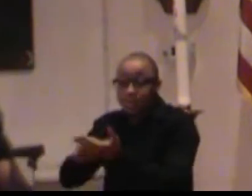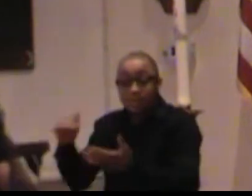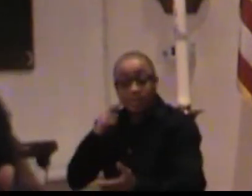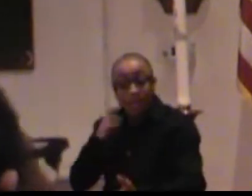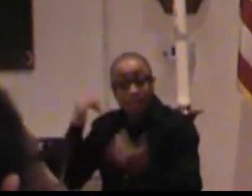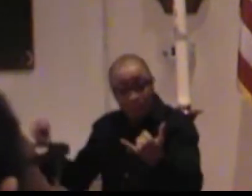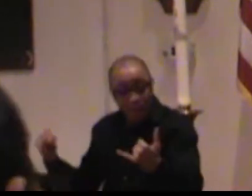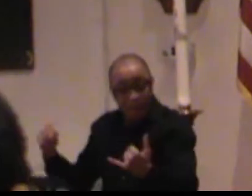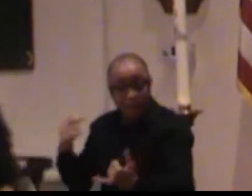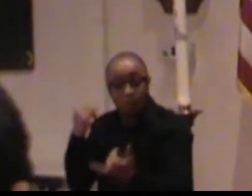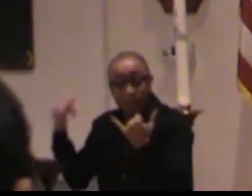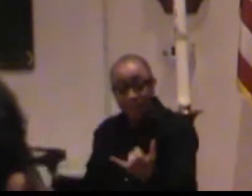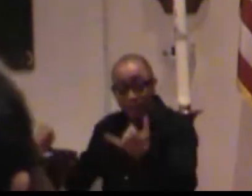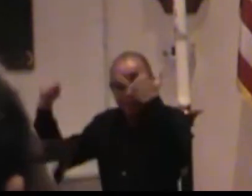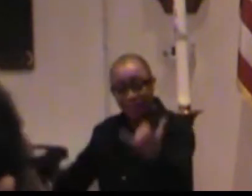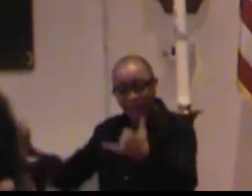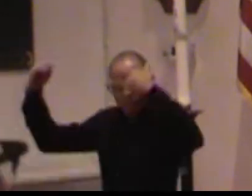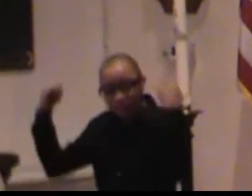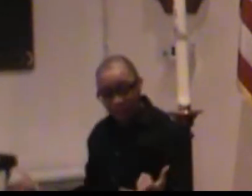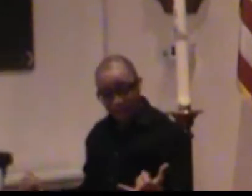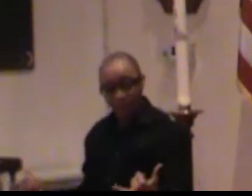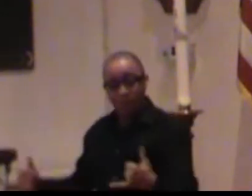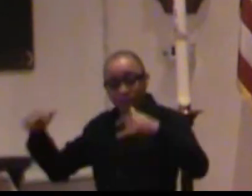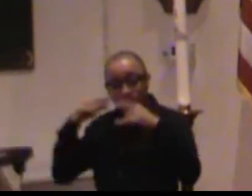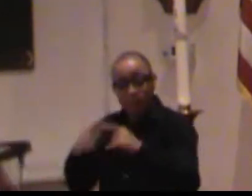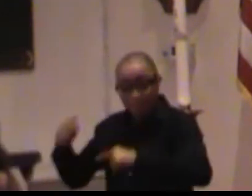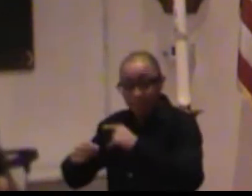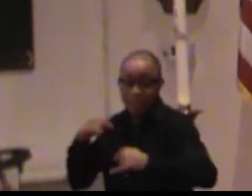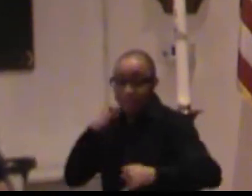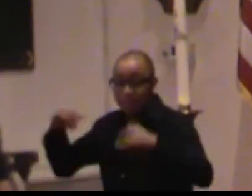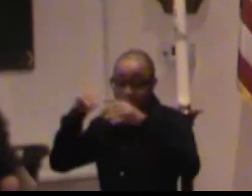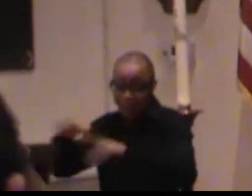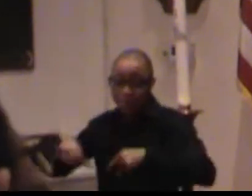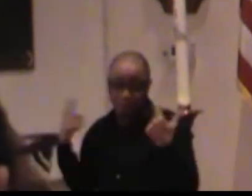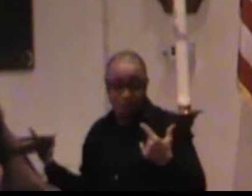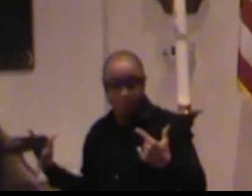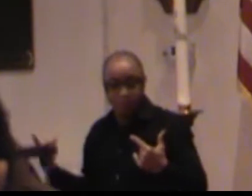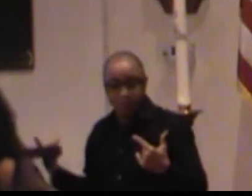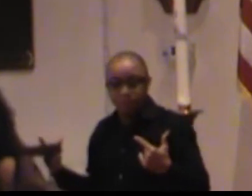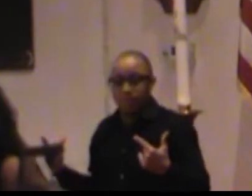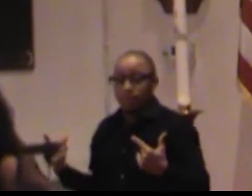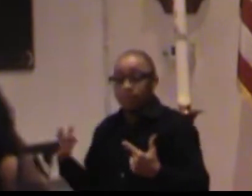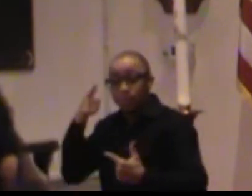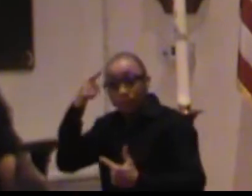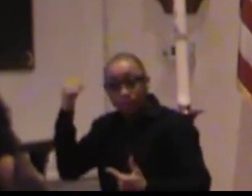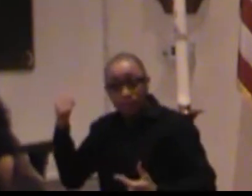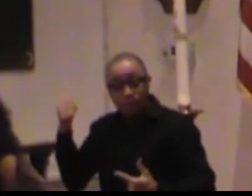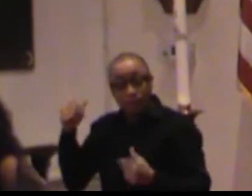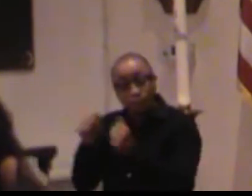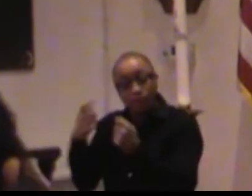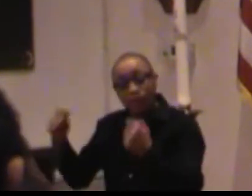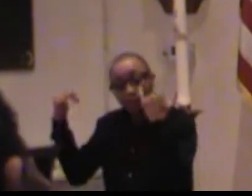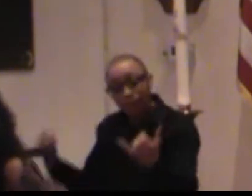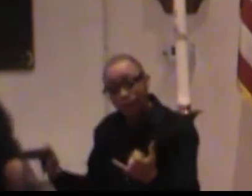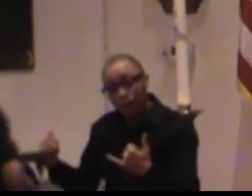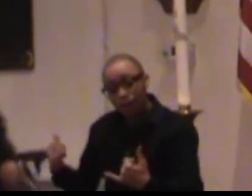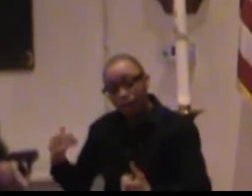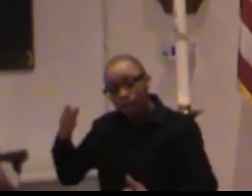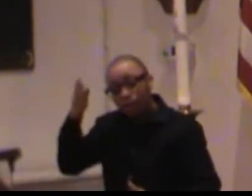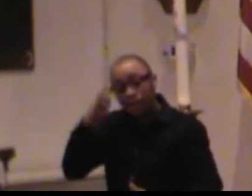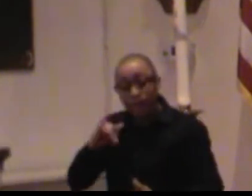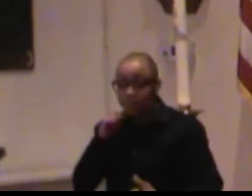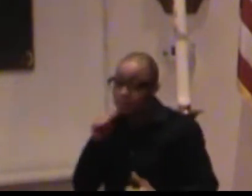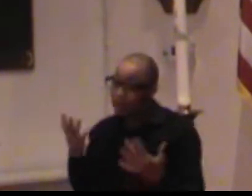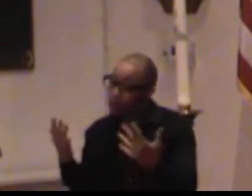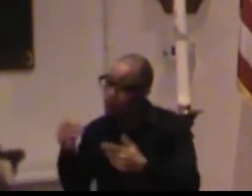to call now. The now, the now, the now that's coming in your life. Because with the now, God is not going